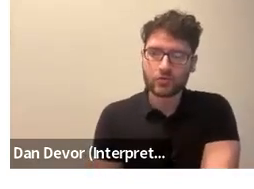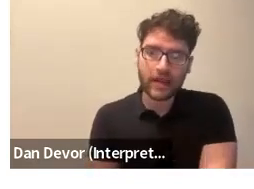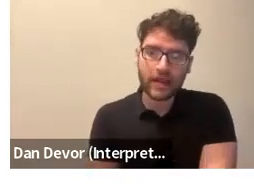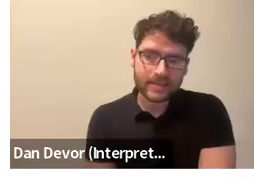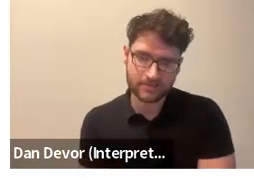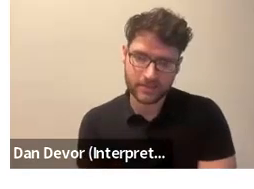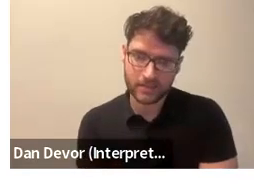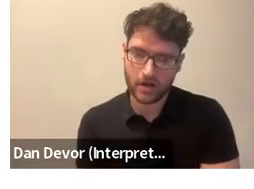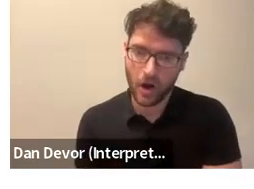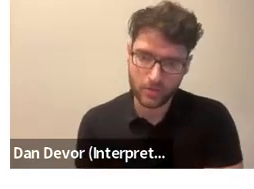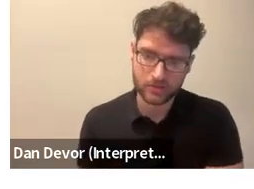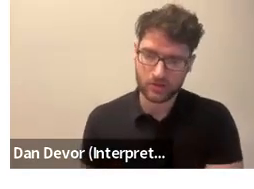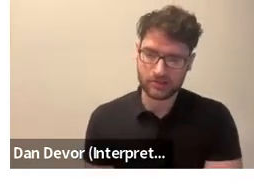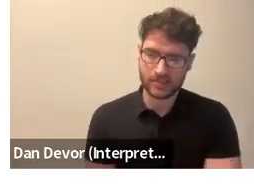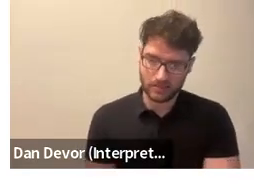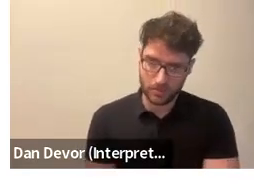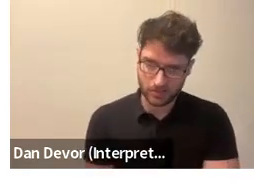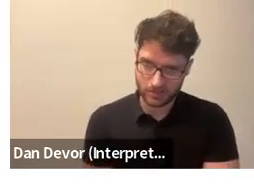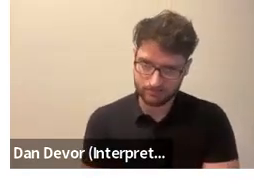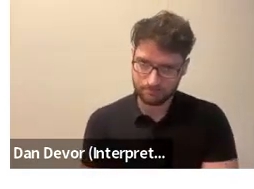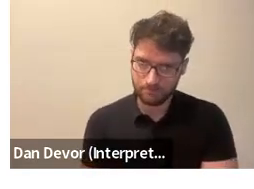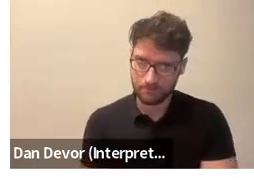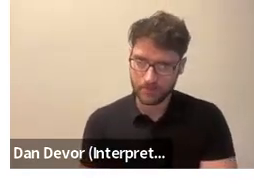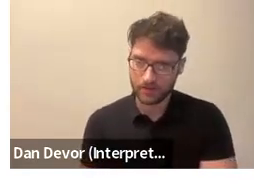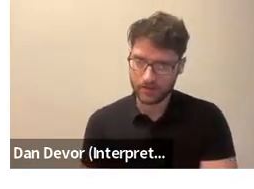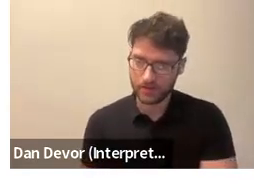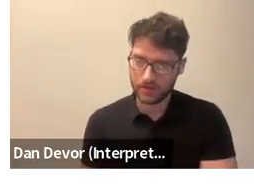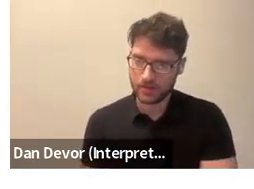have relatively arbitrary symbols.